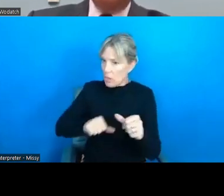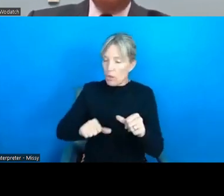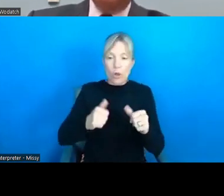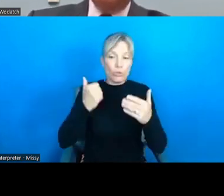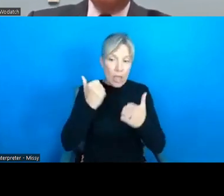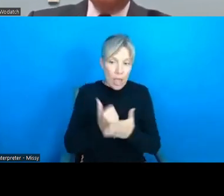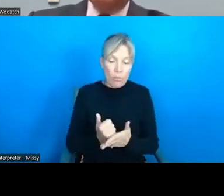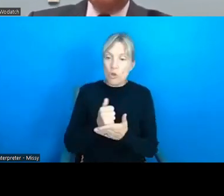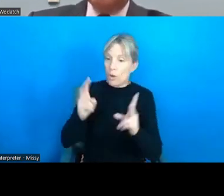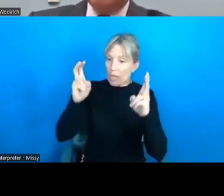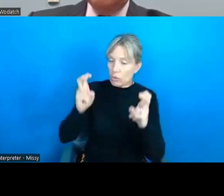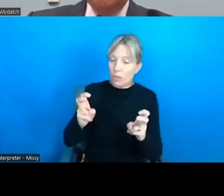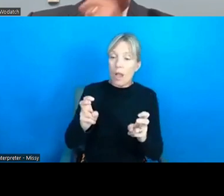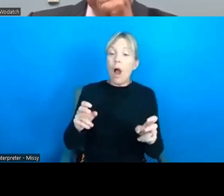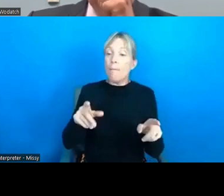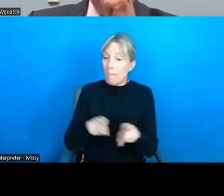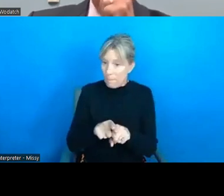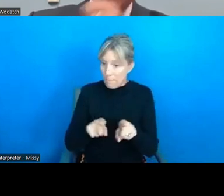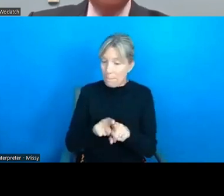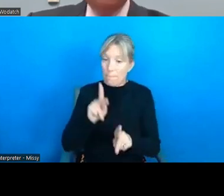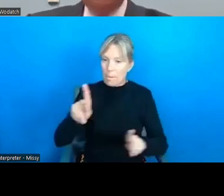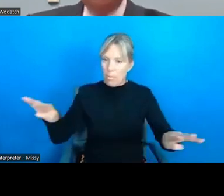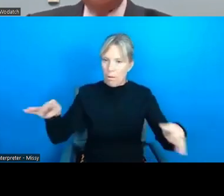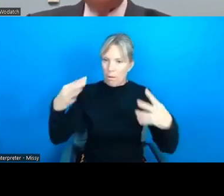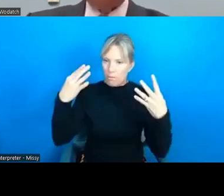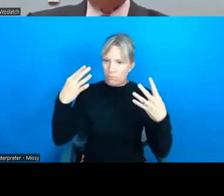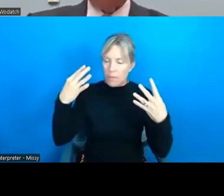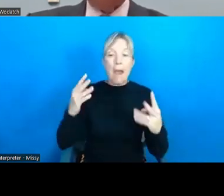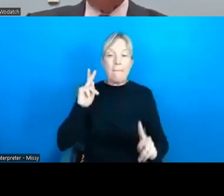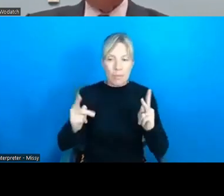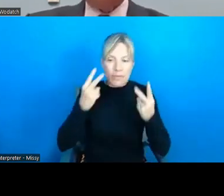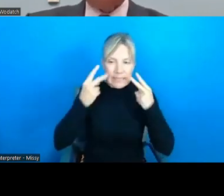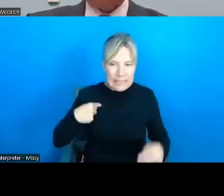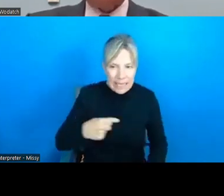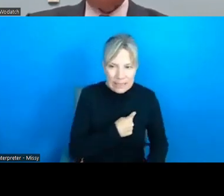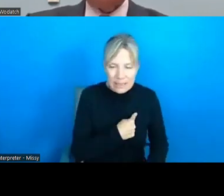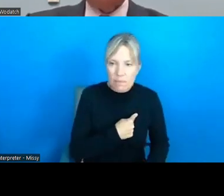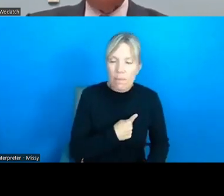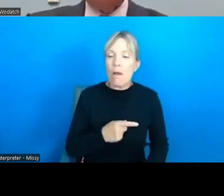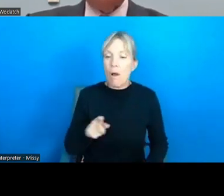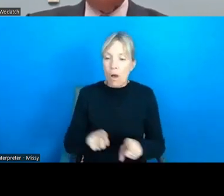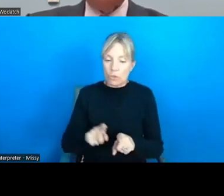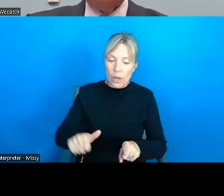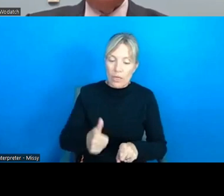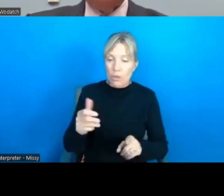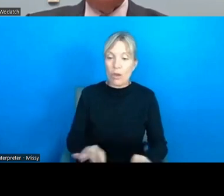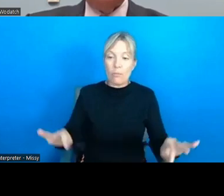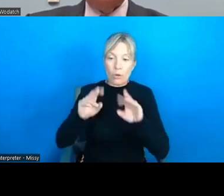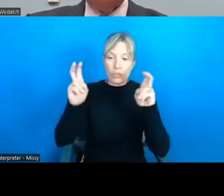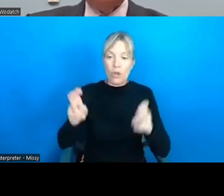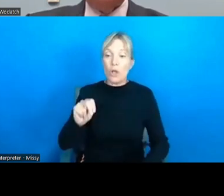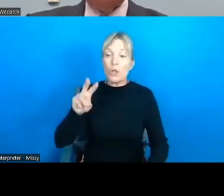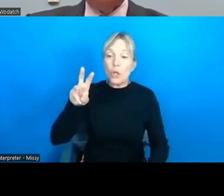you also get public attention that way. We have to be in the public. The other thing that I think is important is that we get on the news with